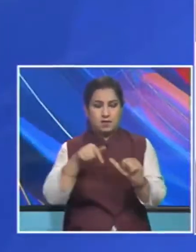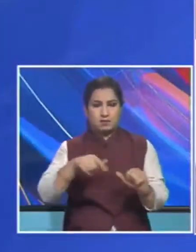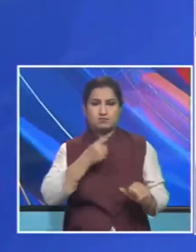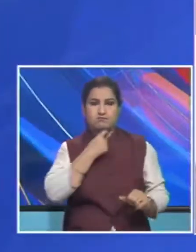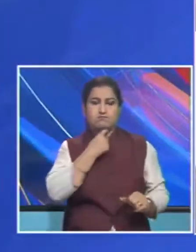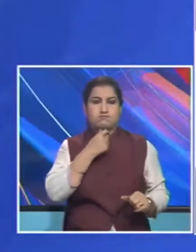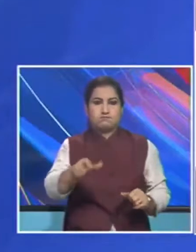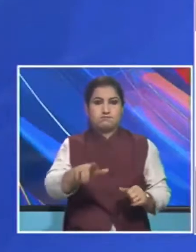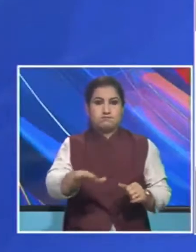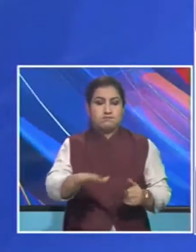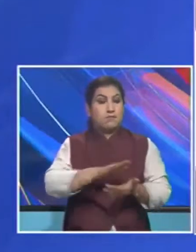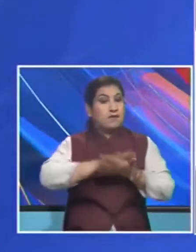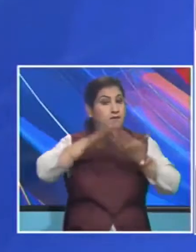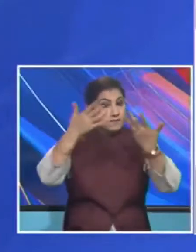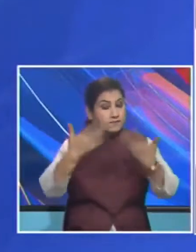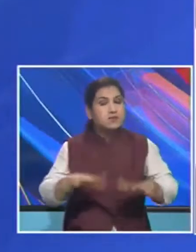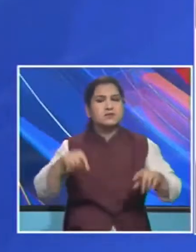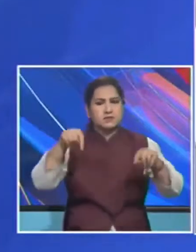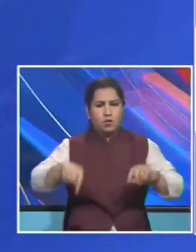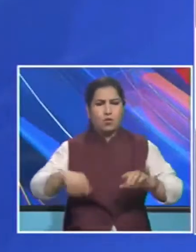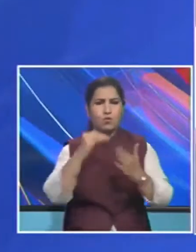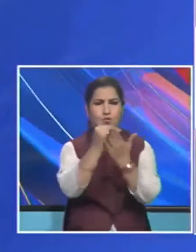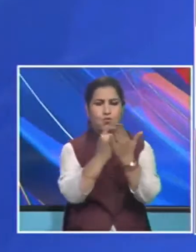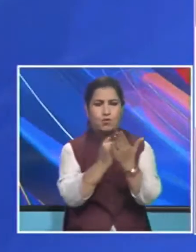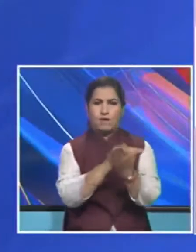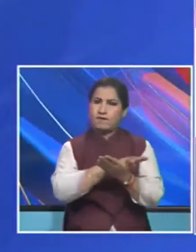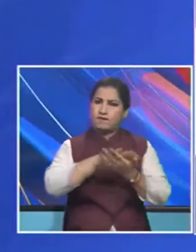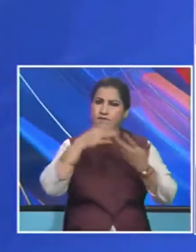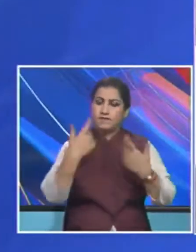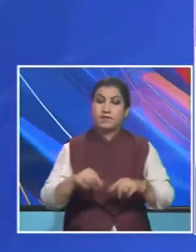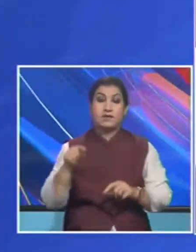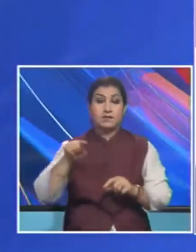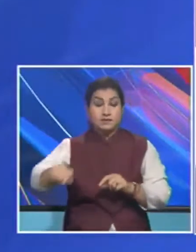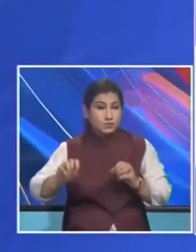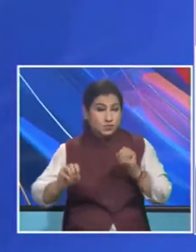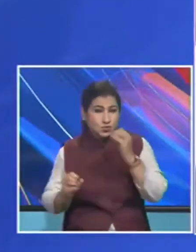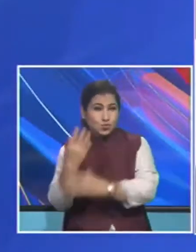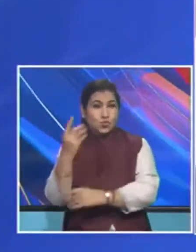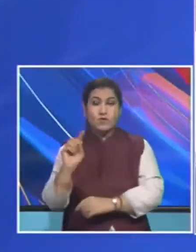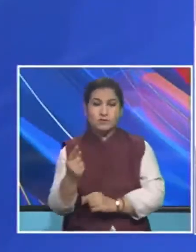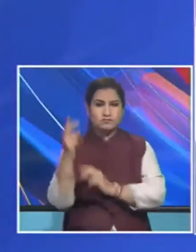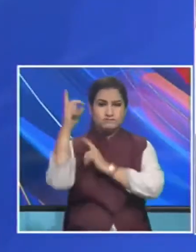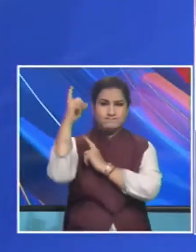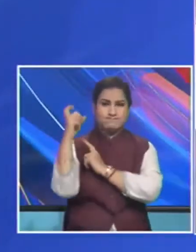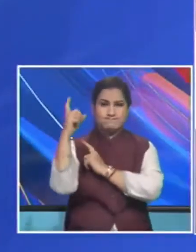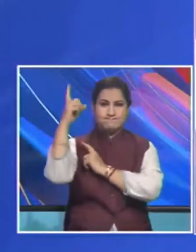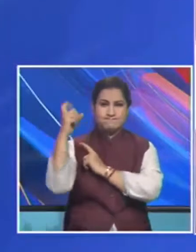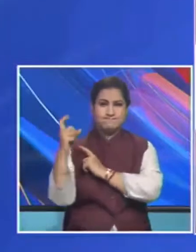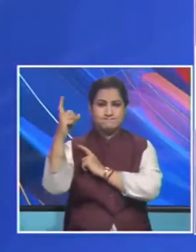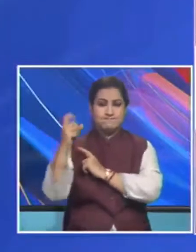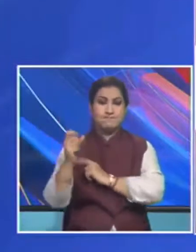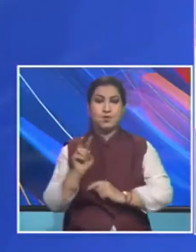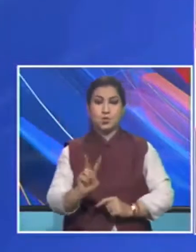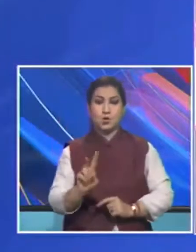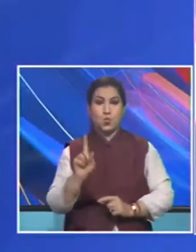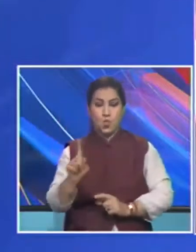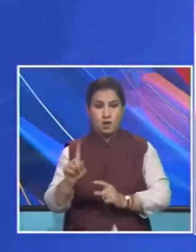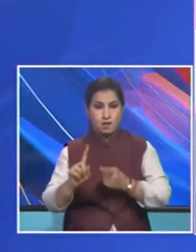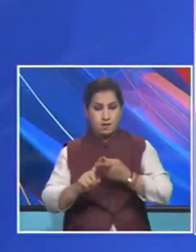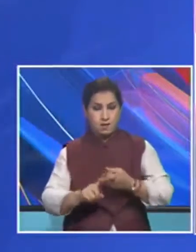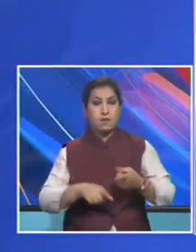oath-taking ceremony, which was followed by a 21-gun salute and the first address of the 15th